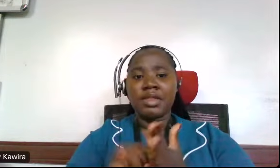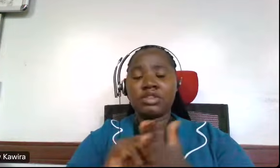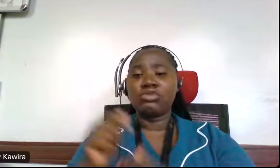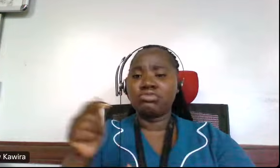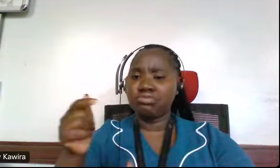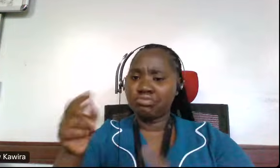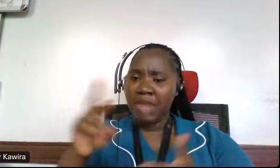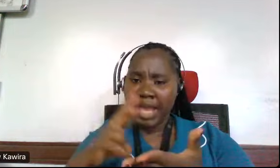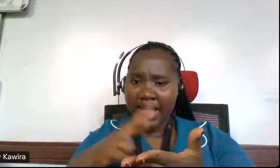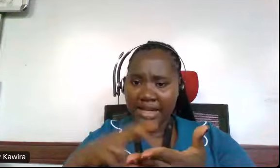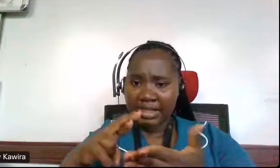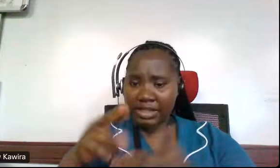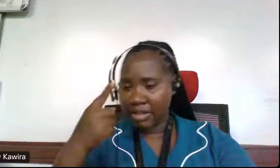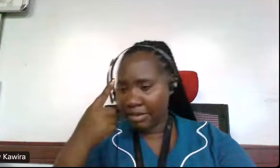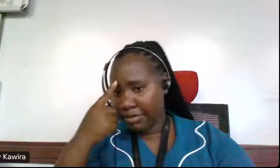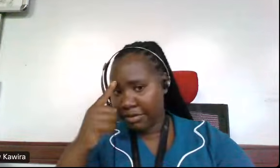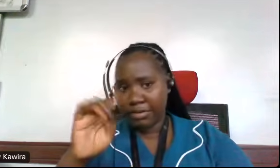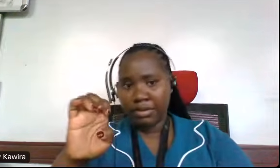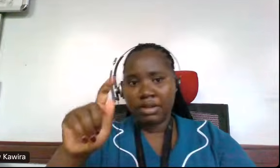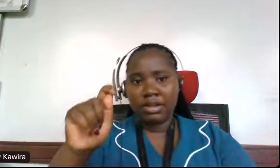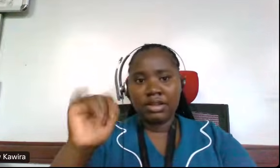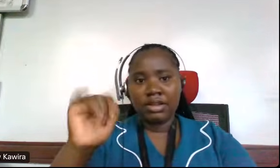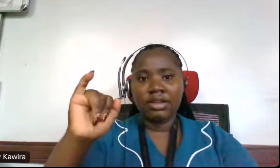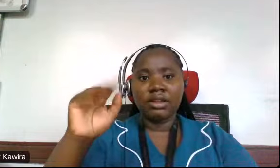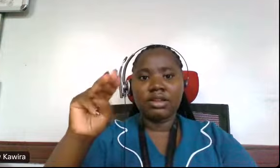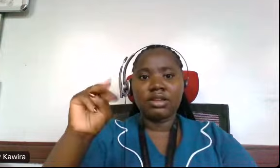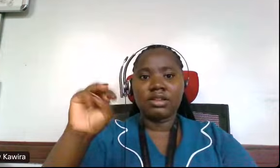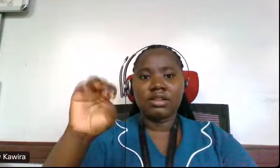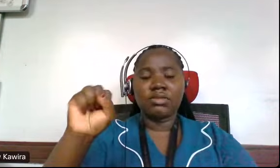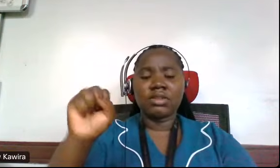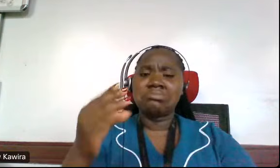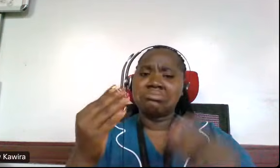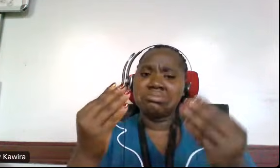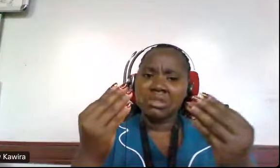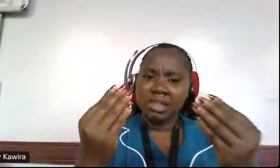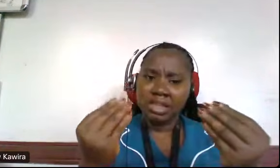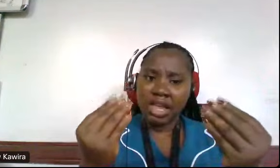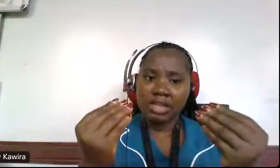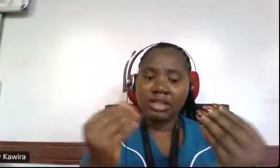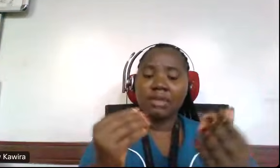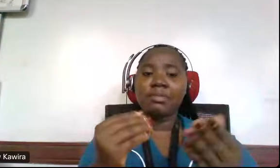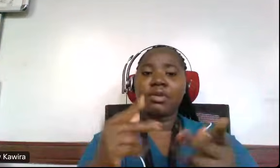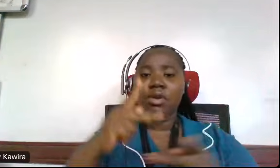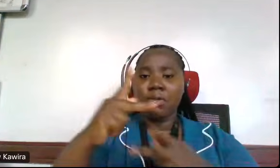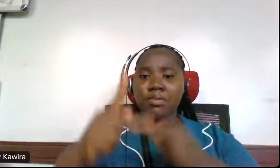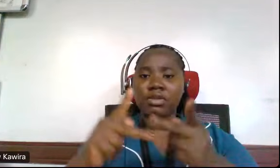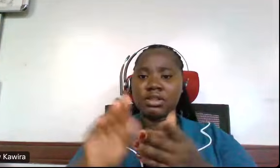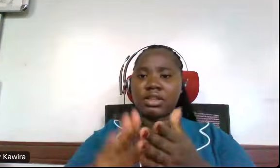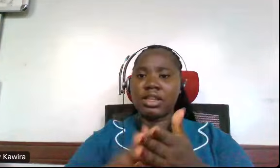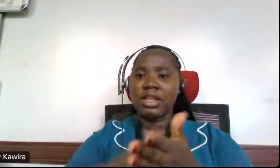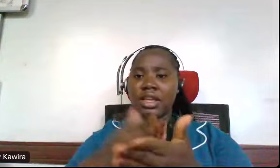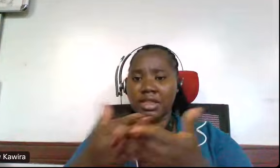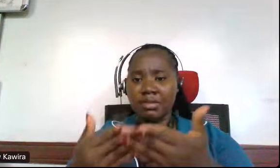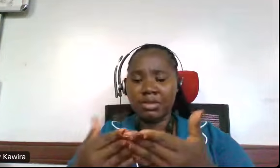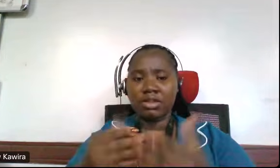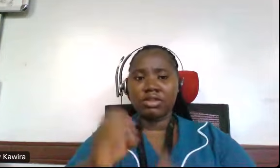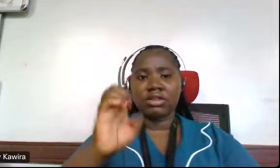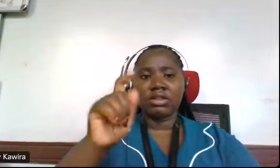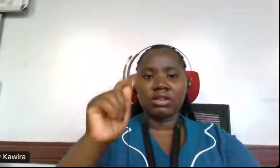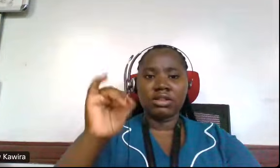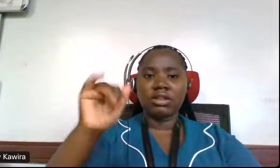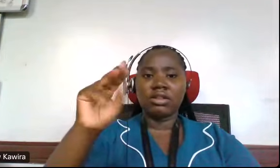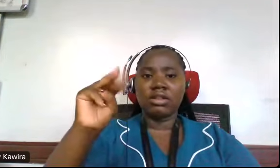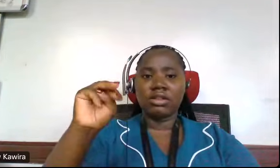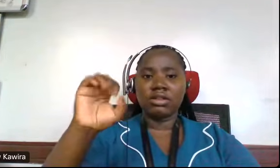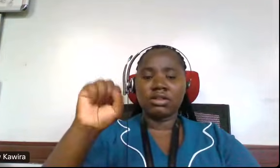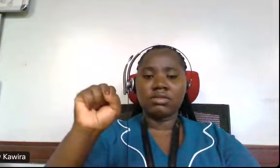which is a simple process. You do application in the eTIMS profile. Remember, it